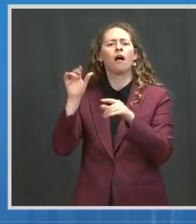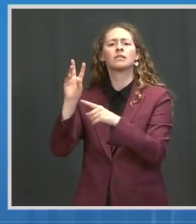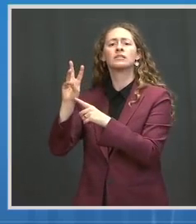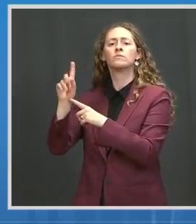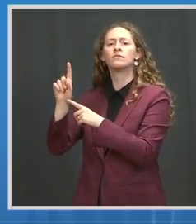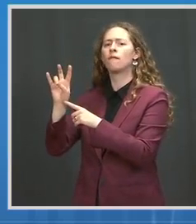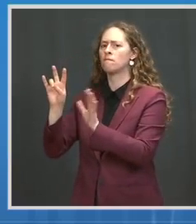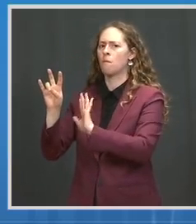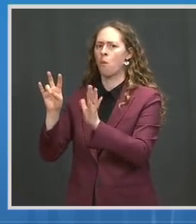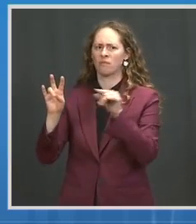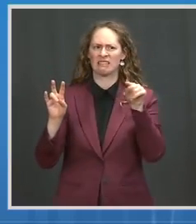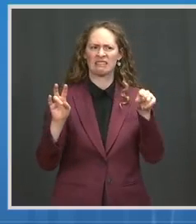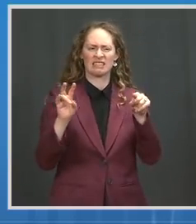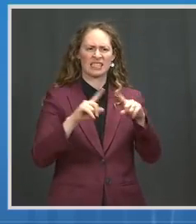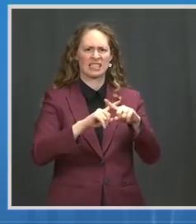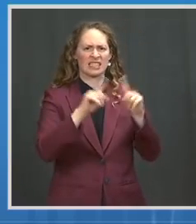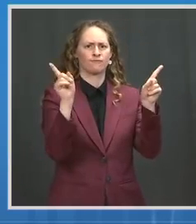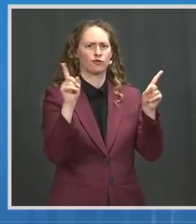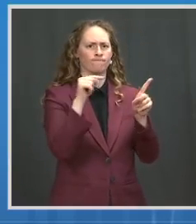boost against the wild type.